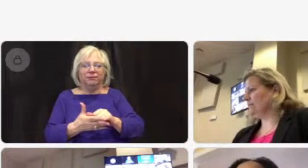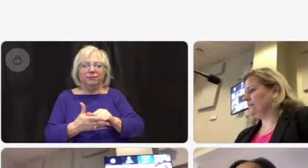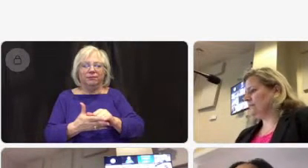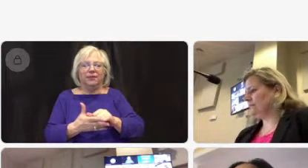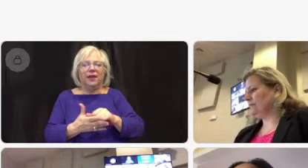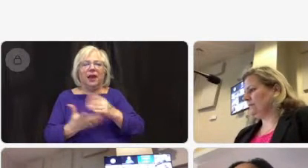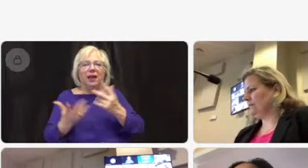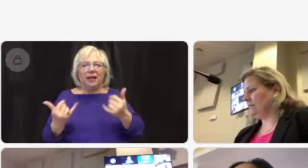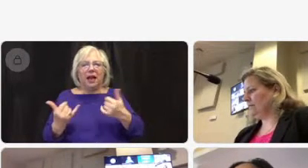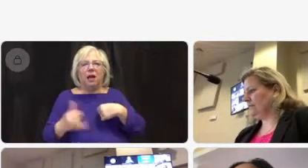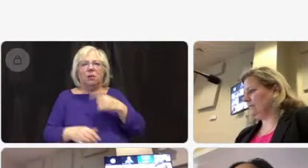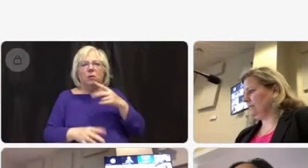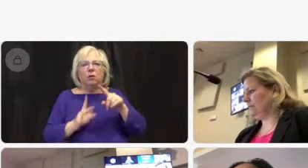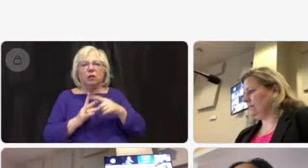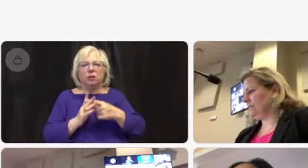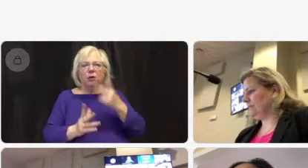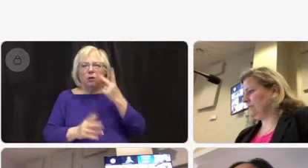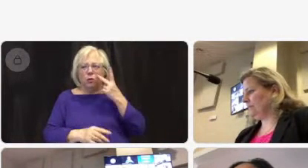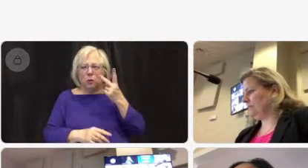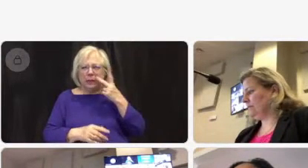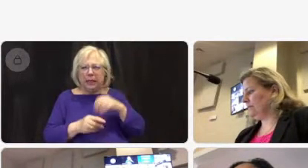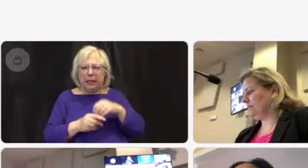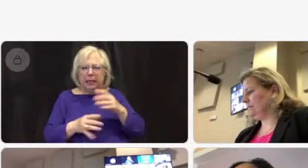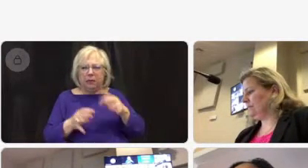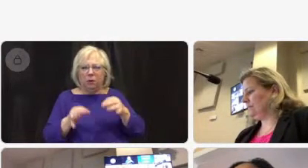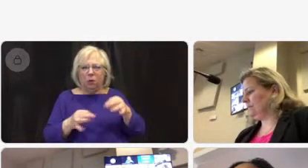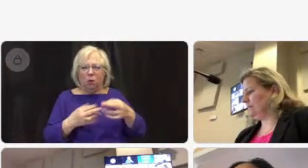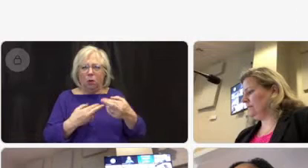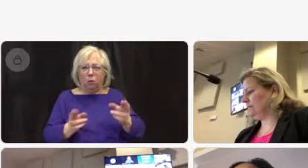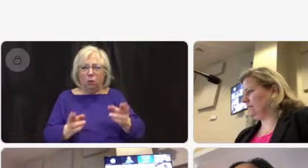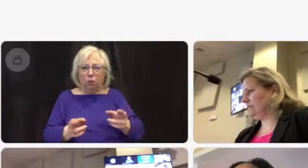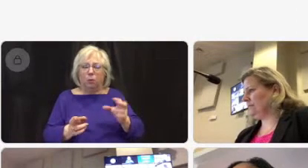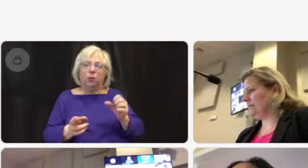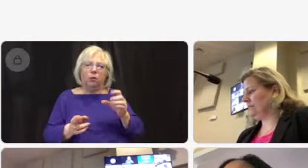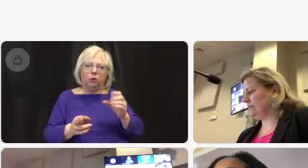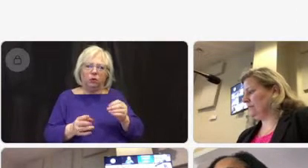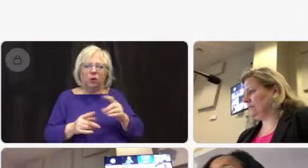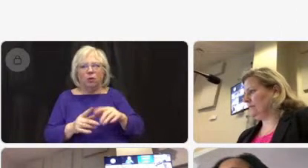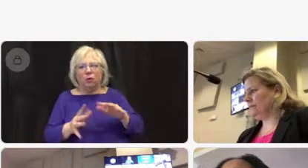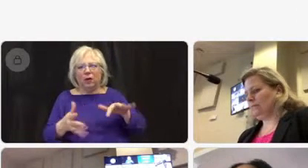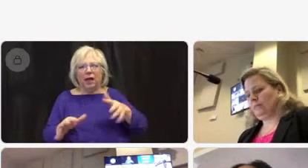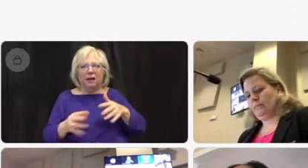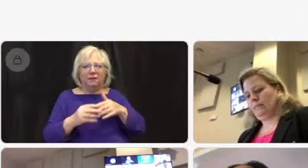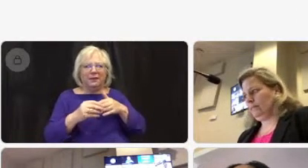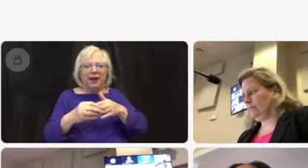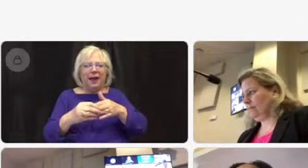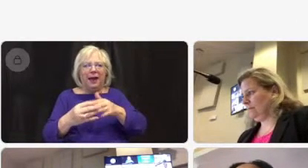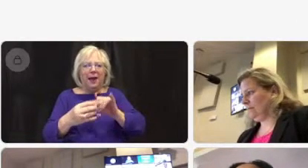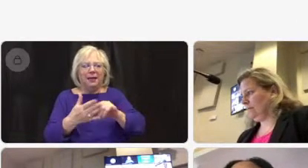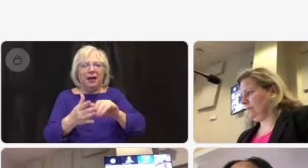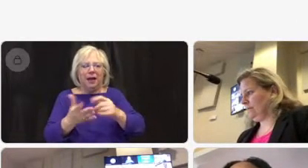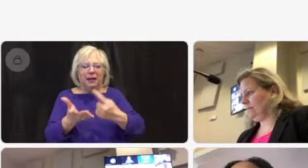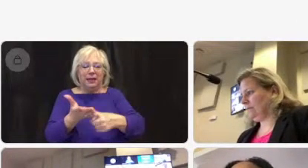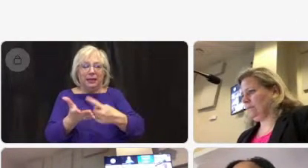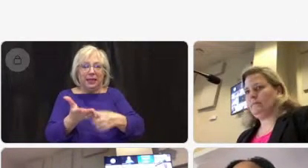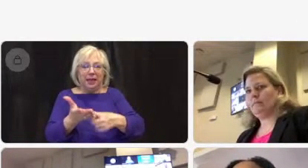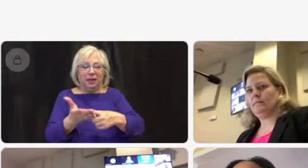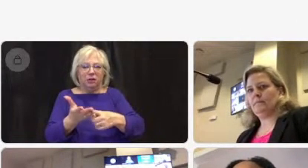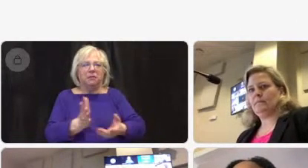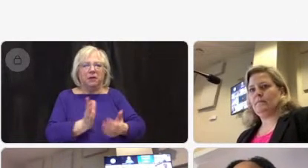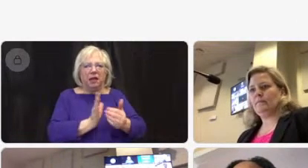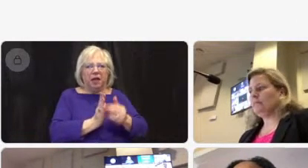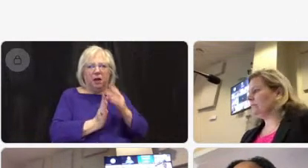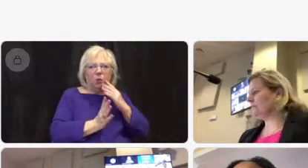see in the courtroom. And so to kind of guide that discussion, and again, we'll have